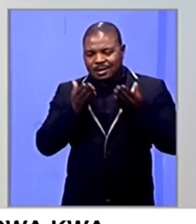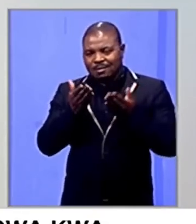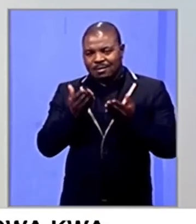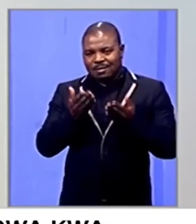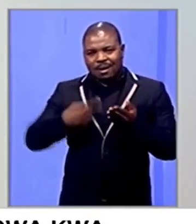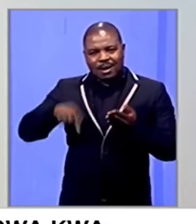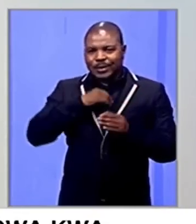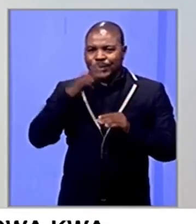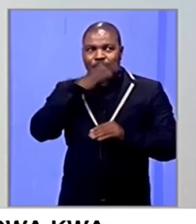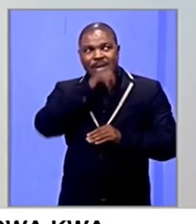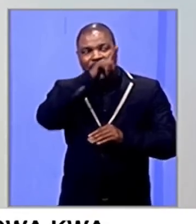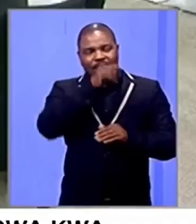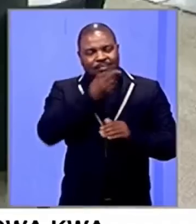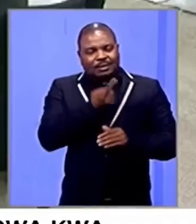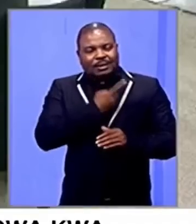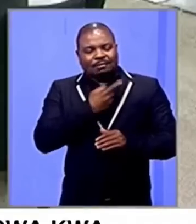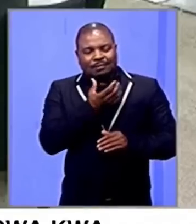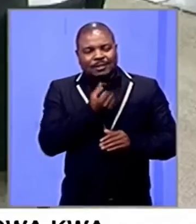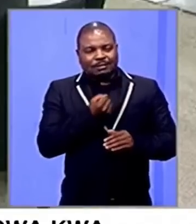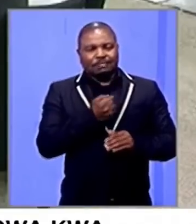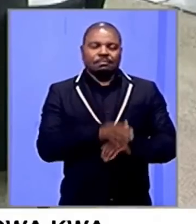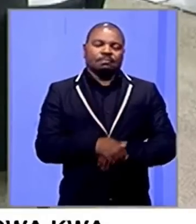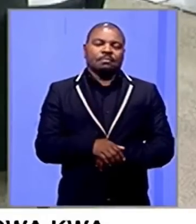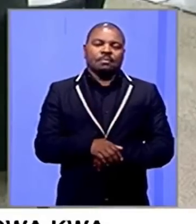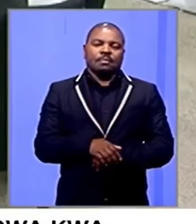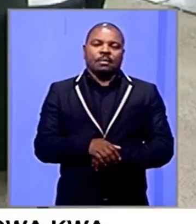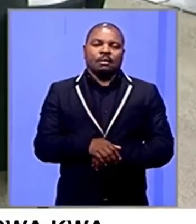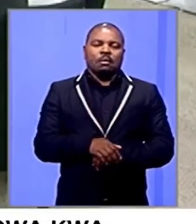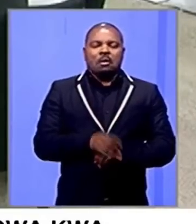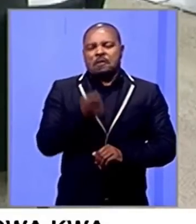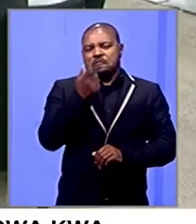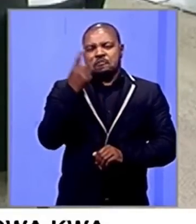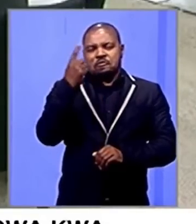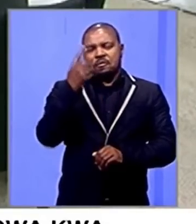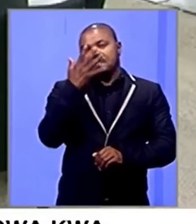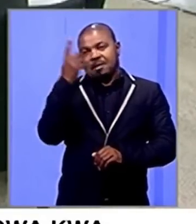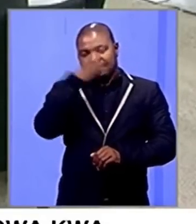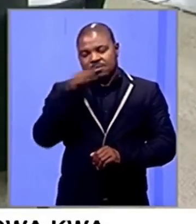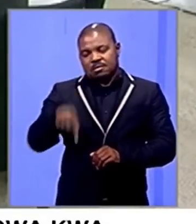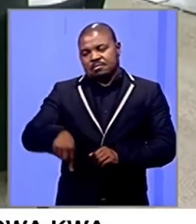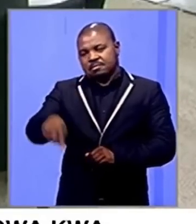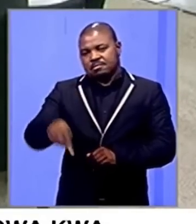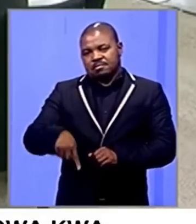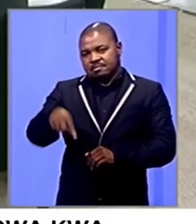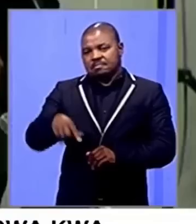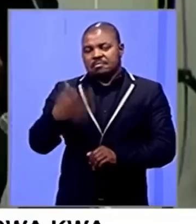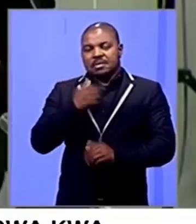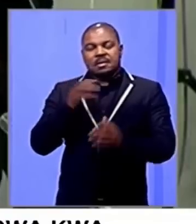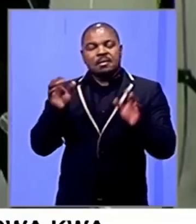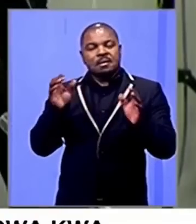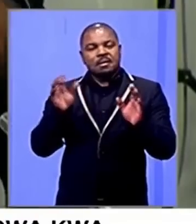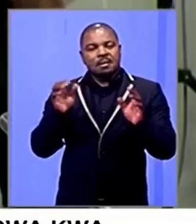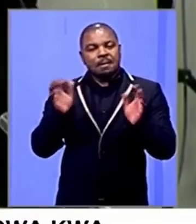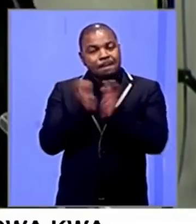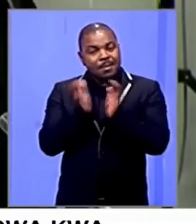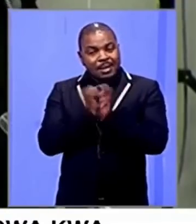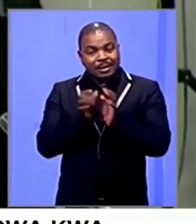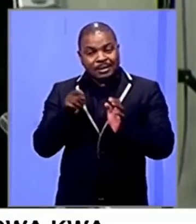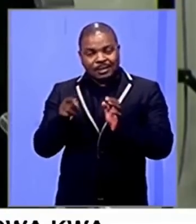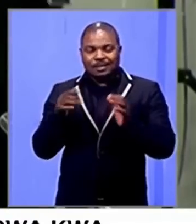the interest of the Western countries. Go setse malatsi a le matlhano fela pele ga gore kopano eno e go lebilweng